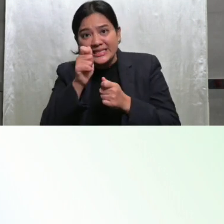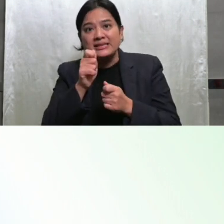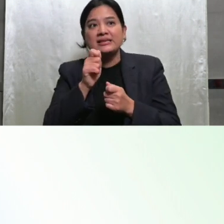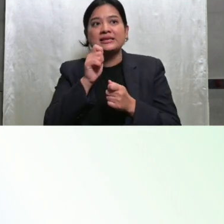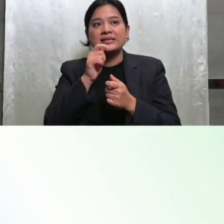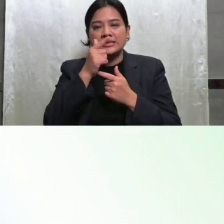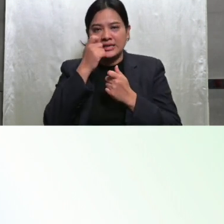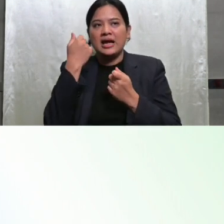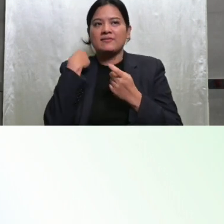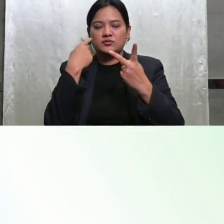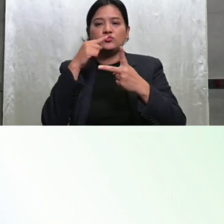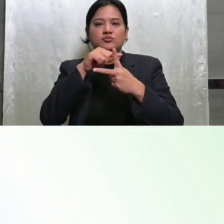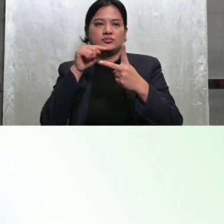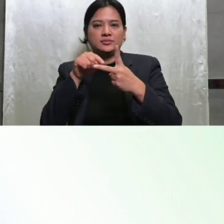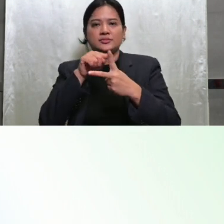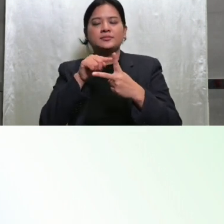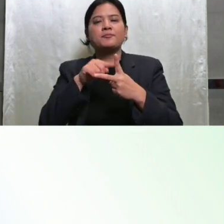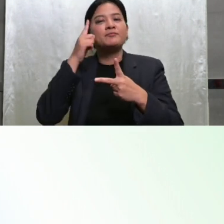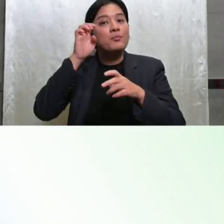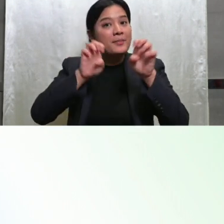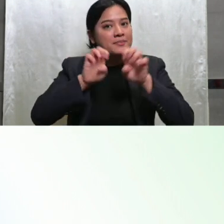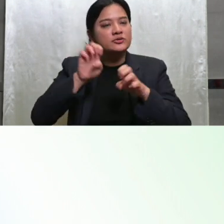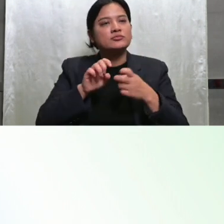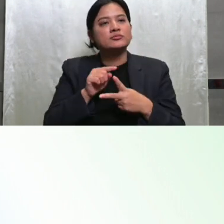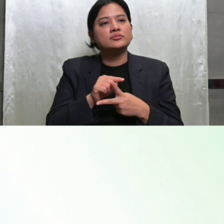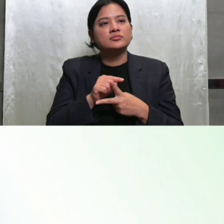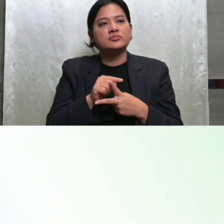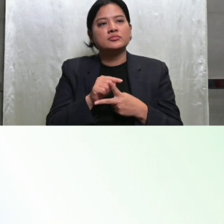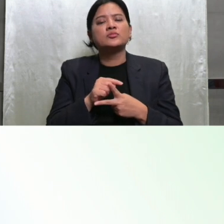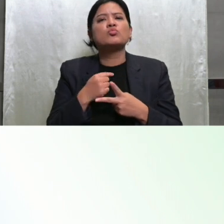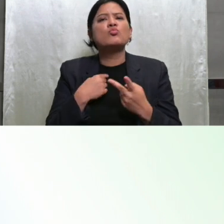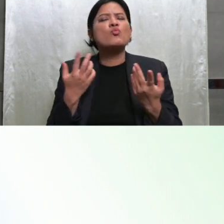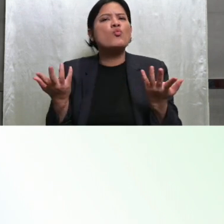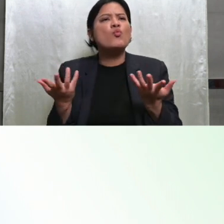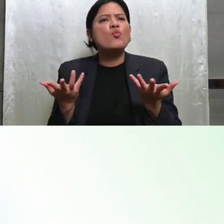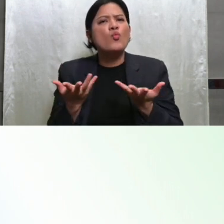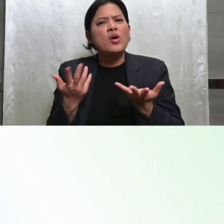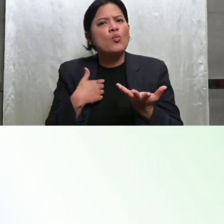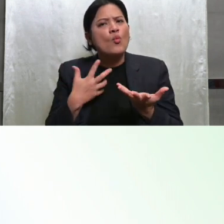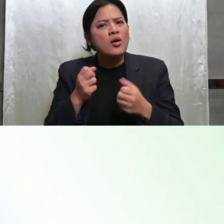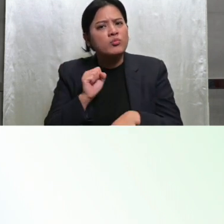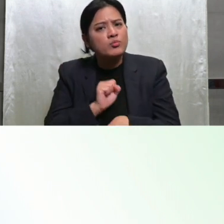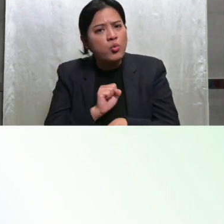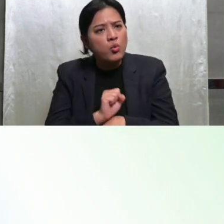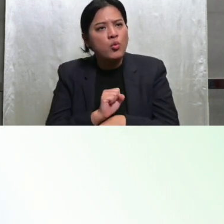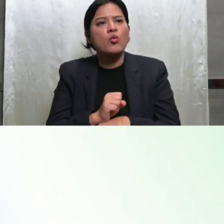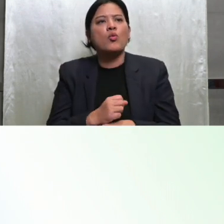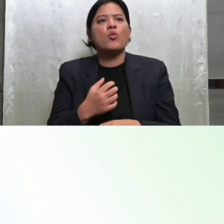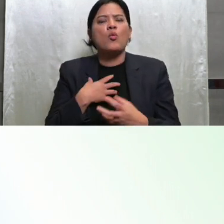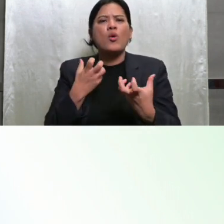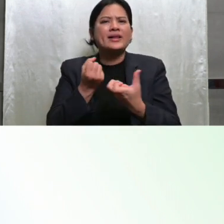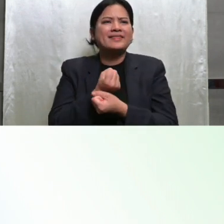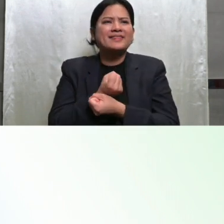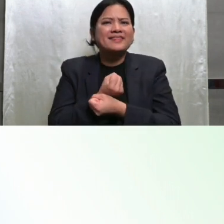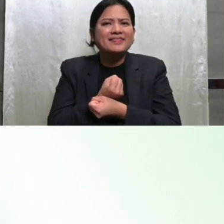a job on cybersecurity, for example, then it will actually, the platform will